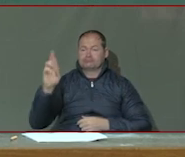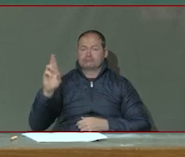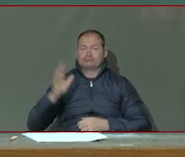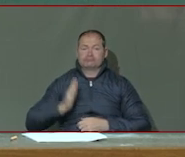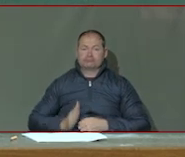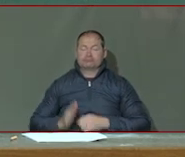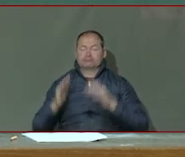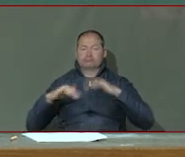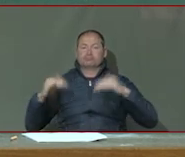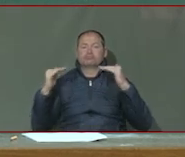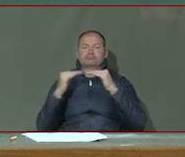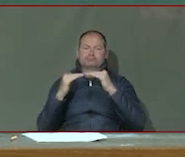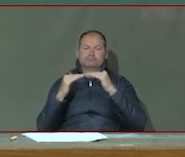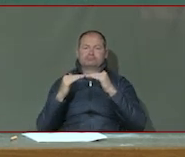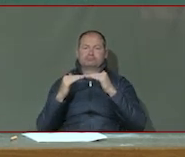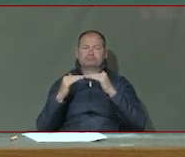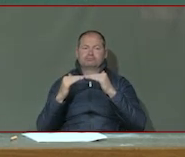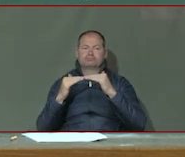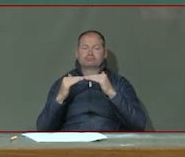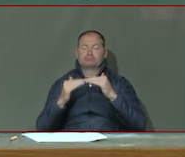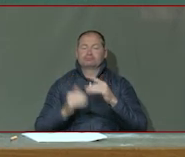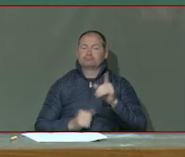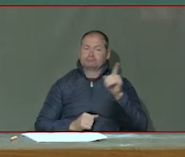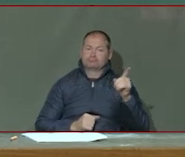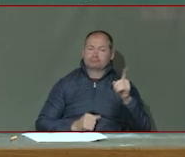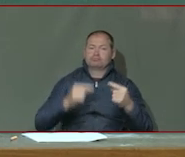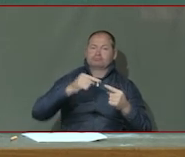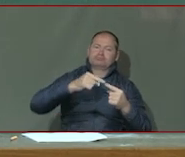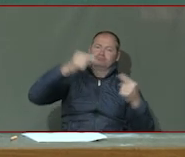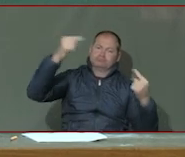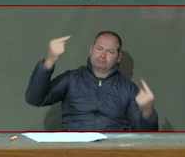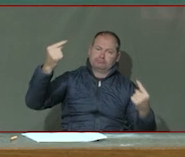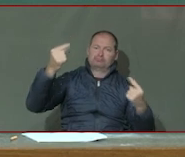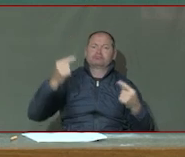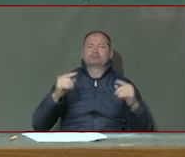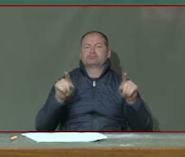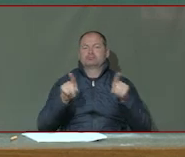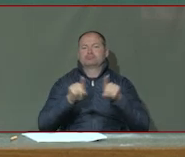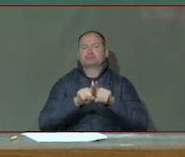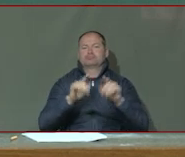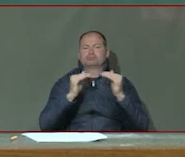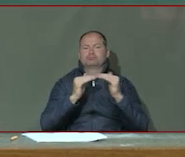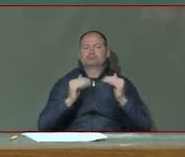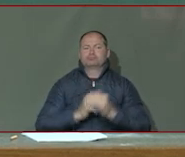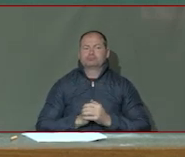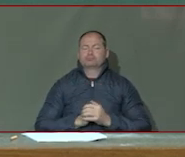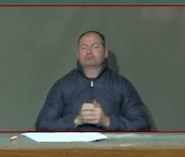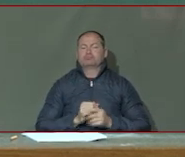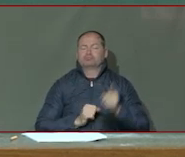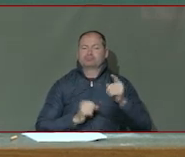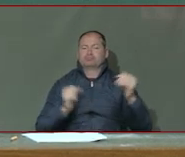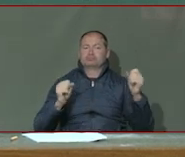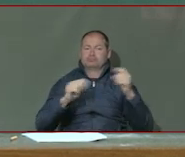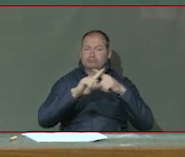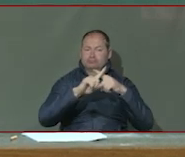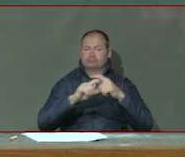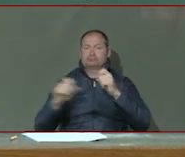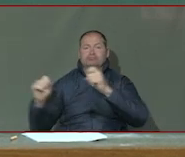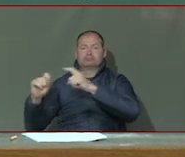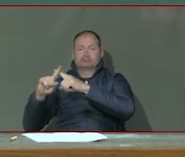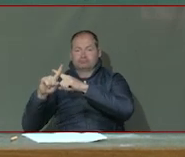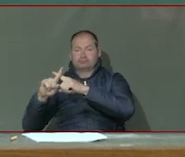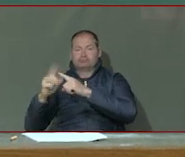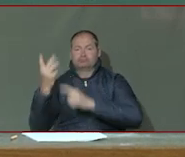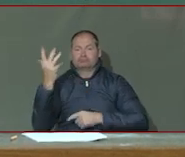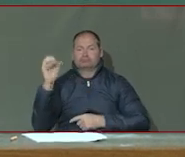equal. In this, opposite sides are equal. Here diagonals bisect each other. Here the diagonals bisect each other at 90